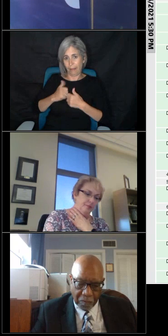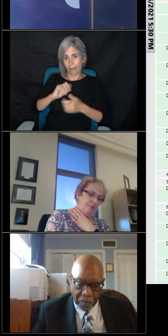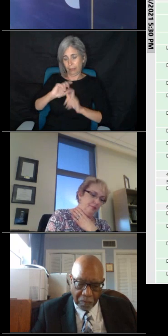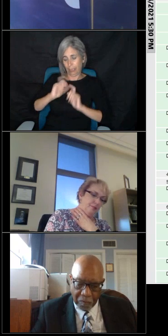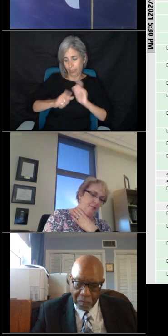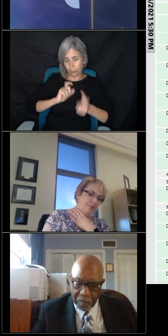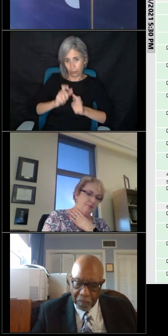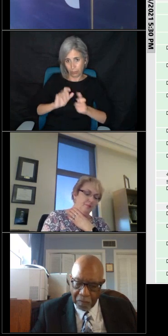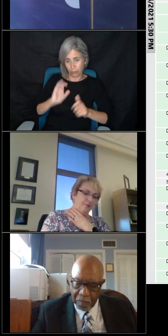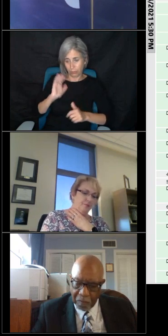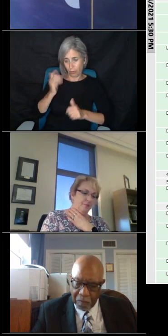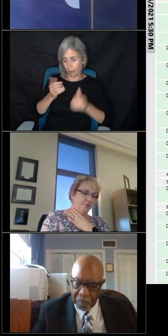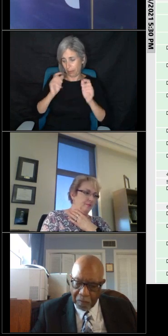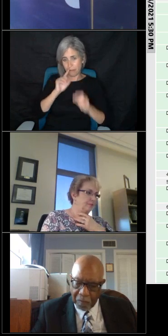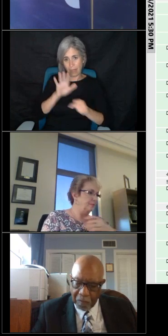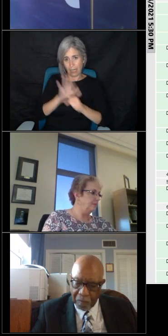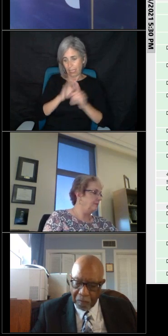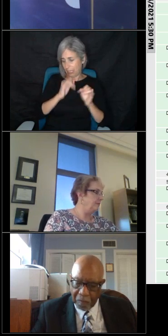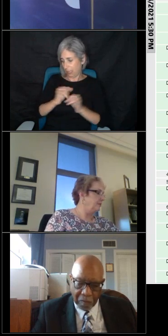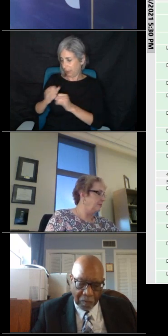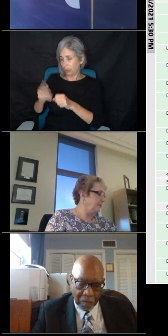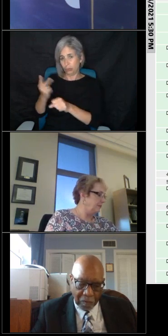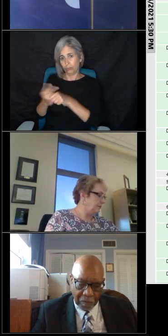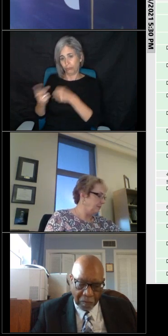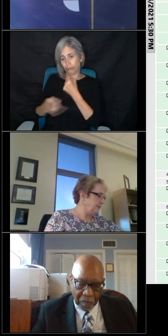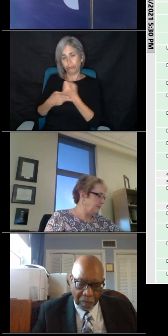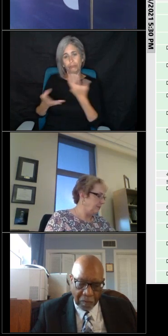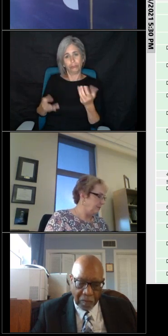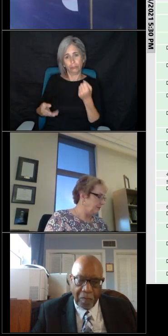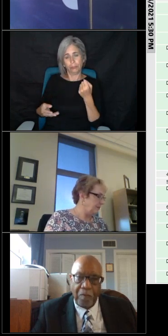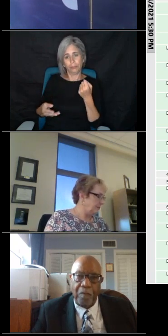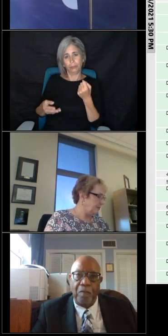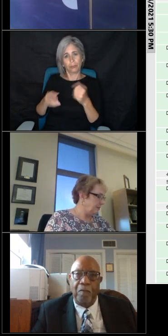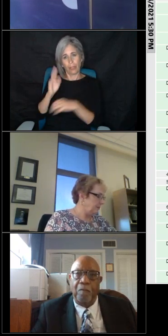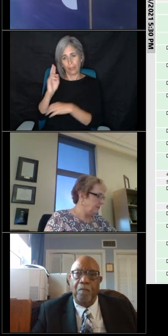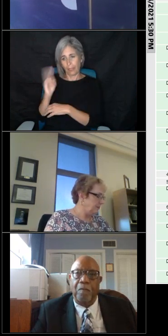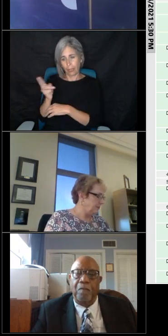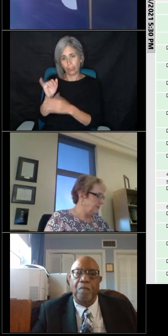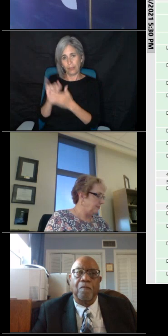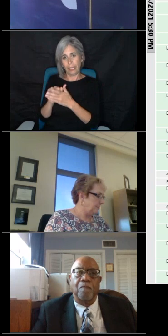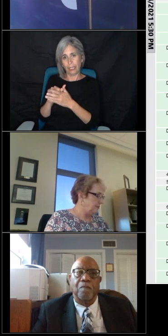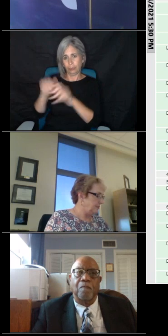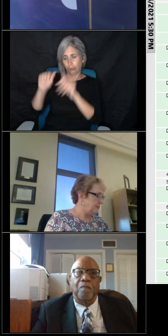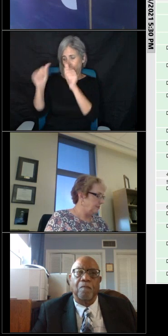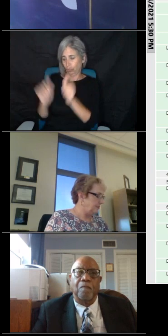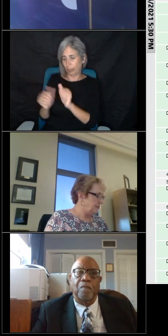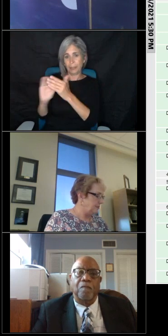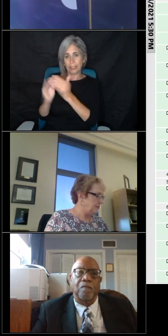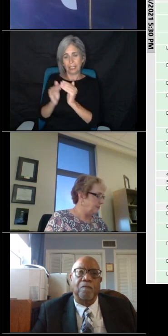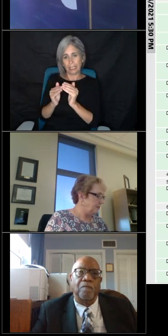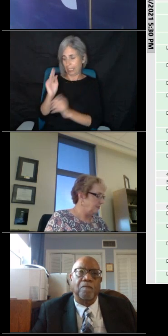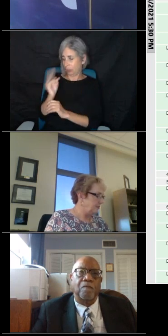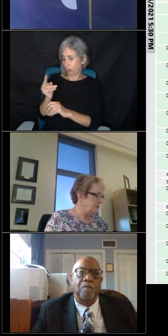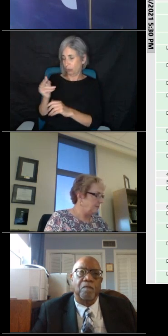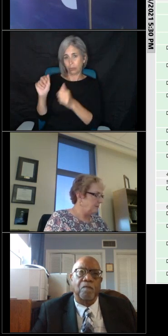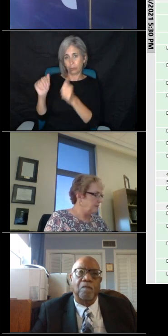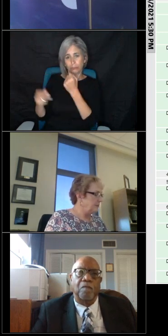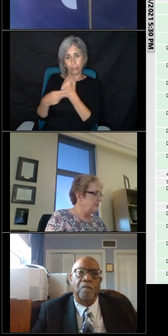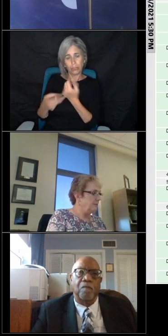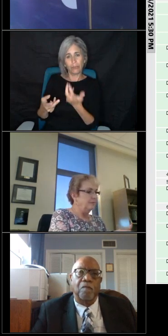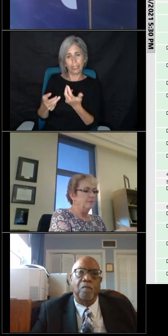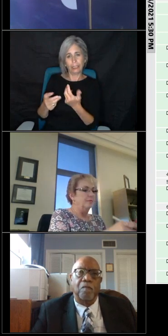by dedicated individuals in helping to preserve the tangible aspects of the heritage that has shaped the city. Whereas historic preservation can be the center